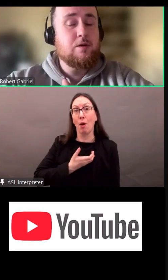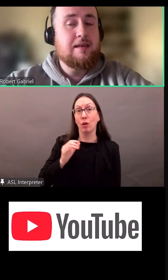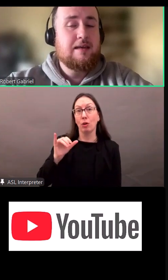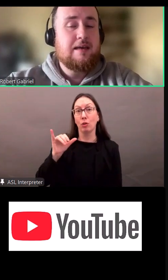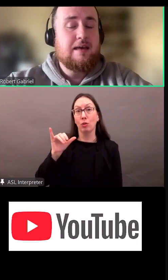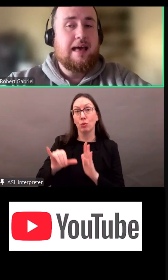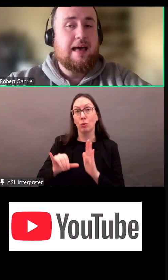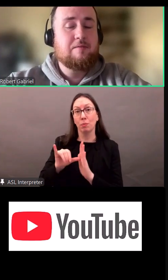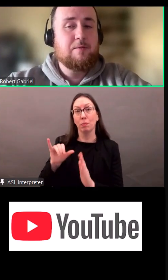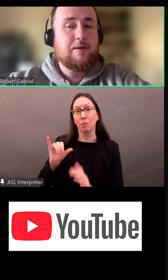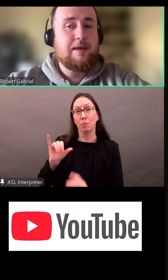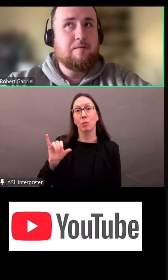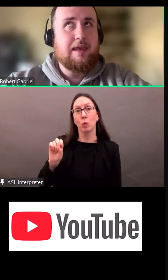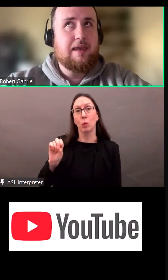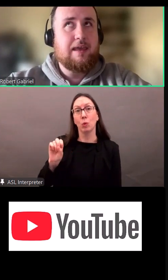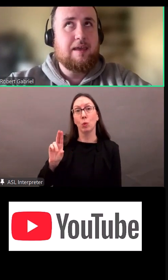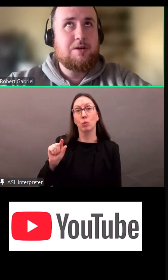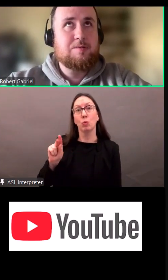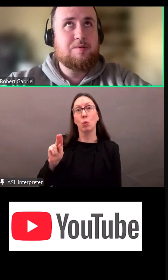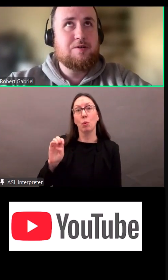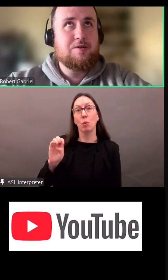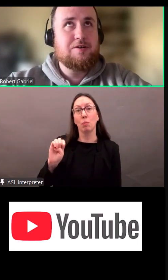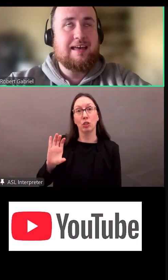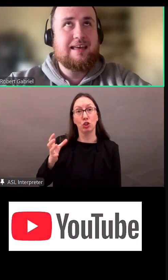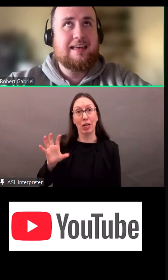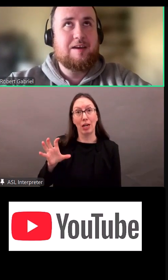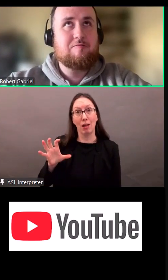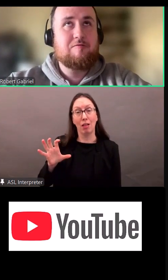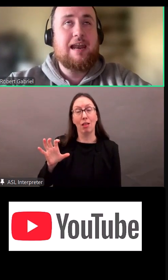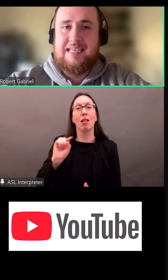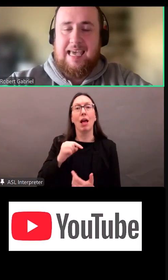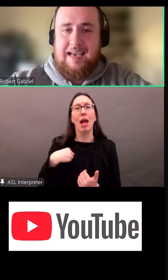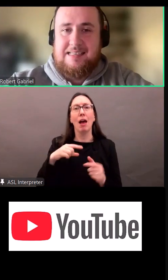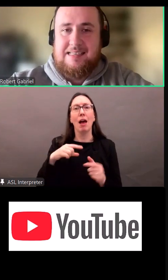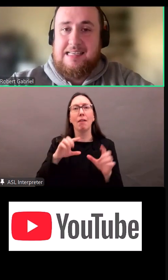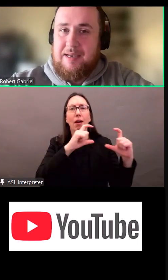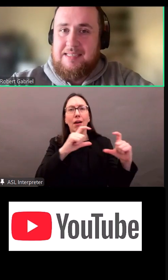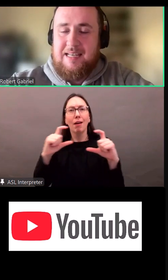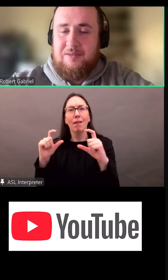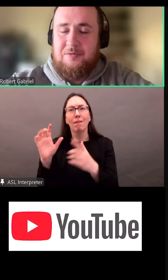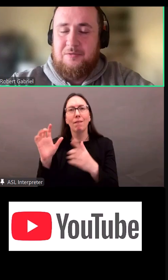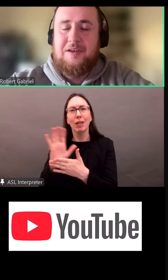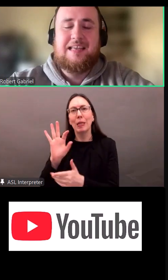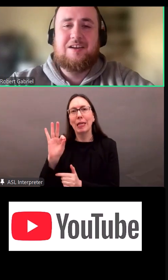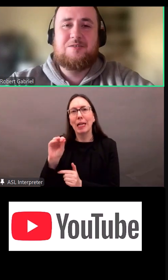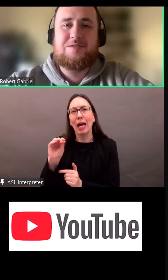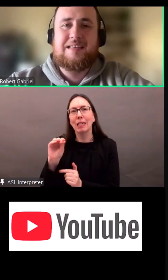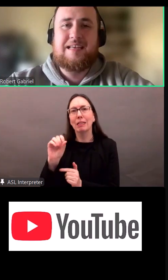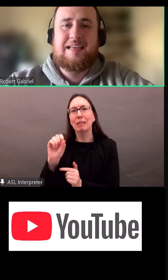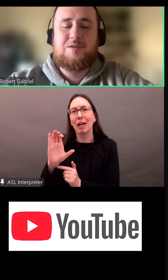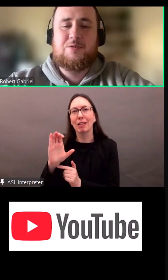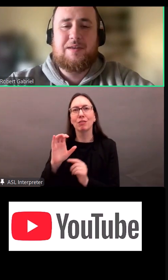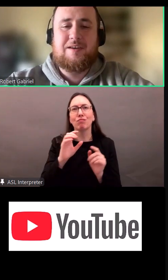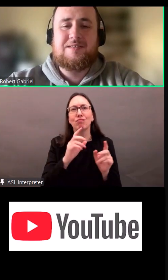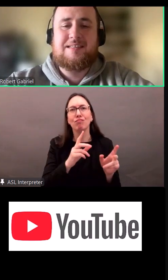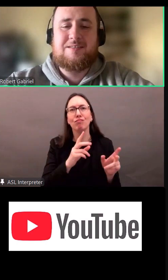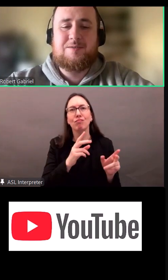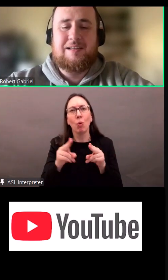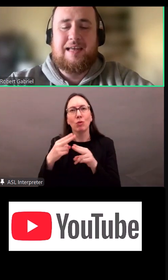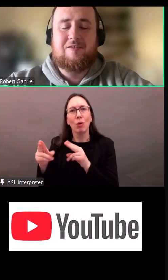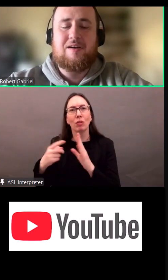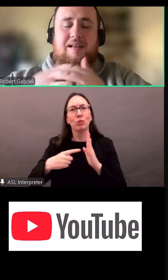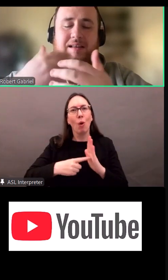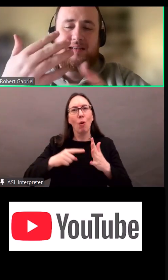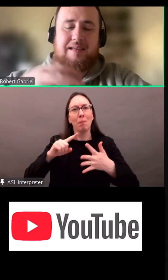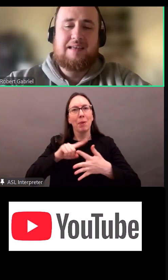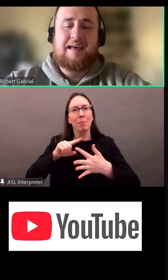one. And we have a much more relaxing accent than myself that goes and does those videos as well. And